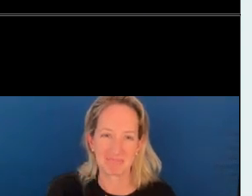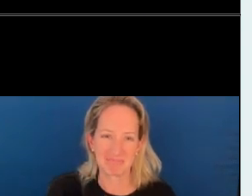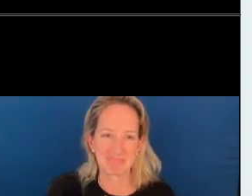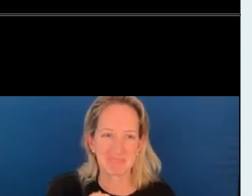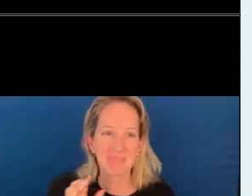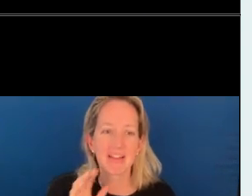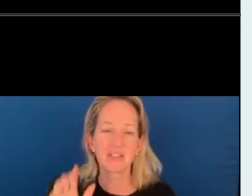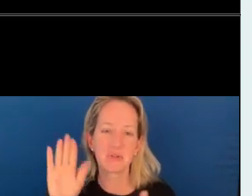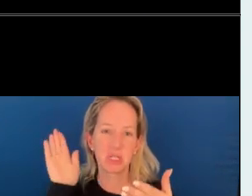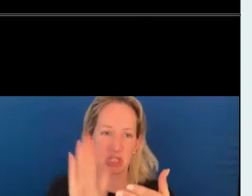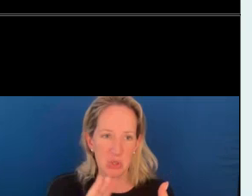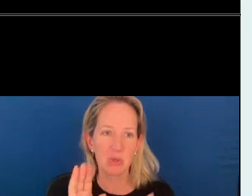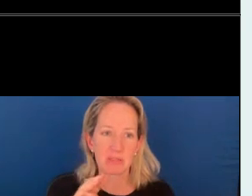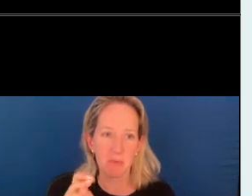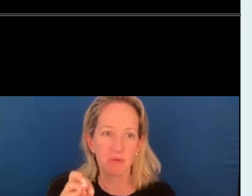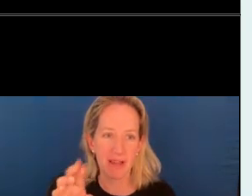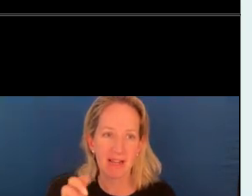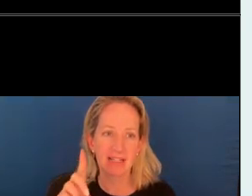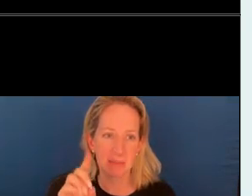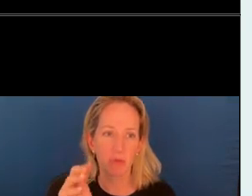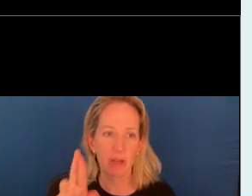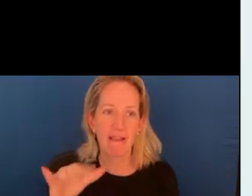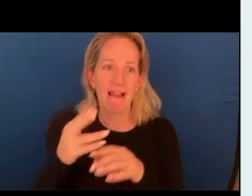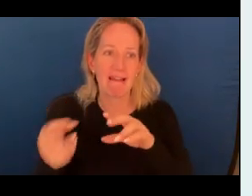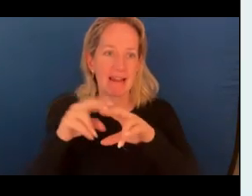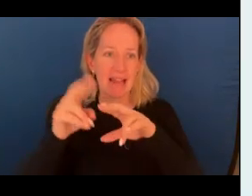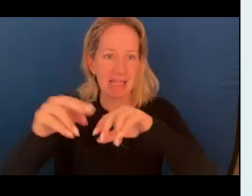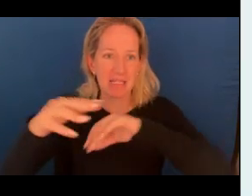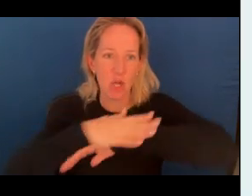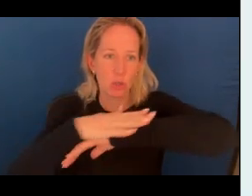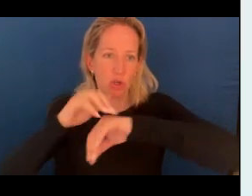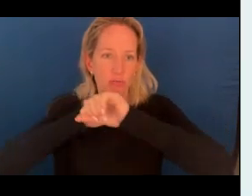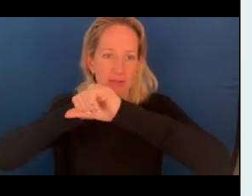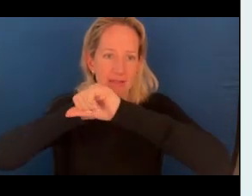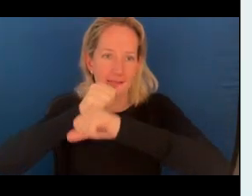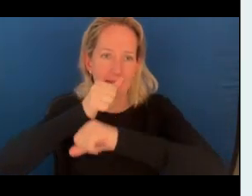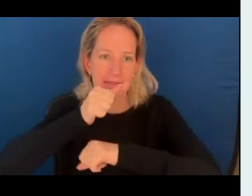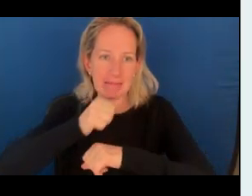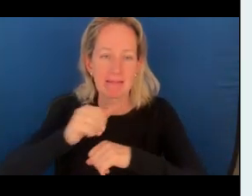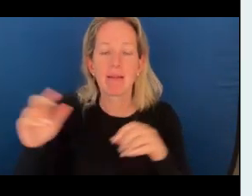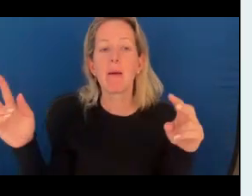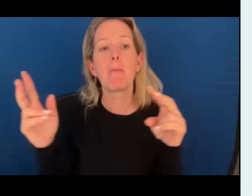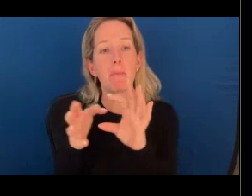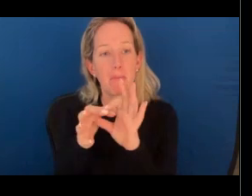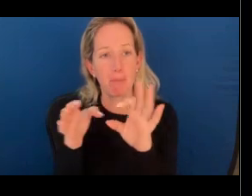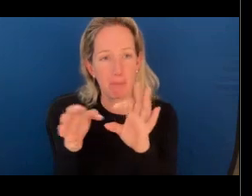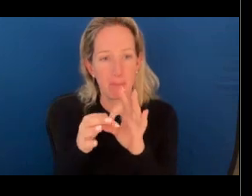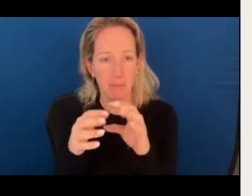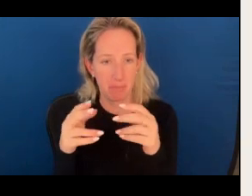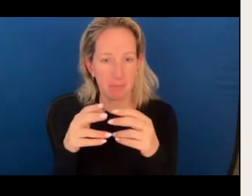marine debris and enhance coastal resilience. So this is a partnership with, you can go to the next